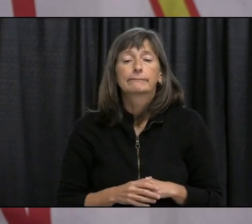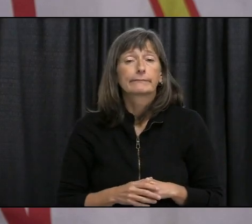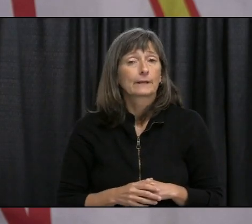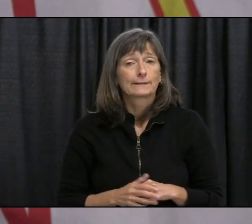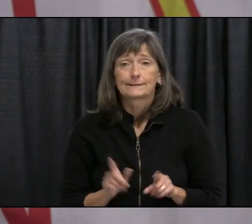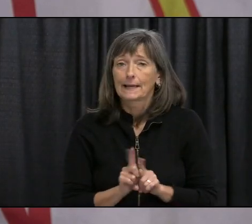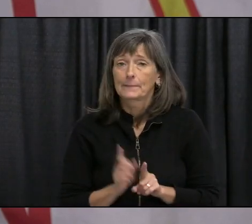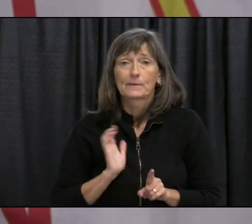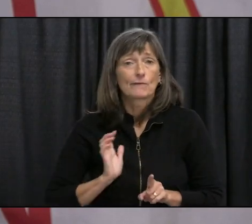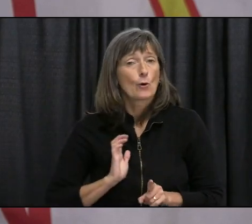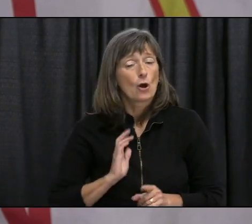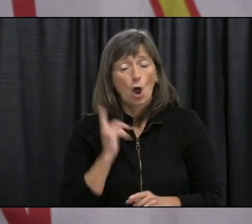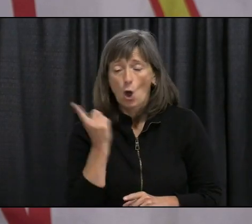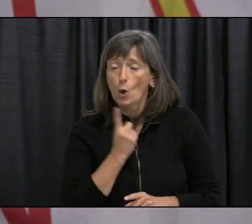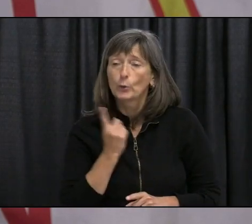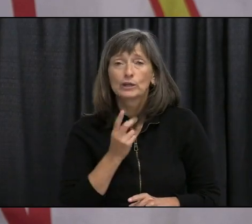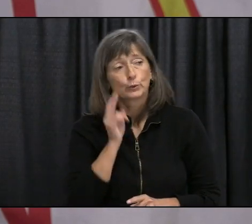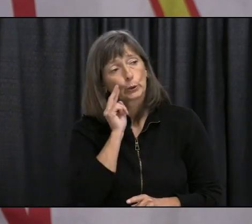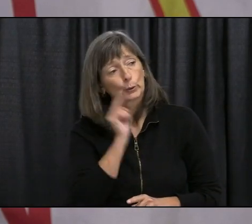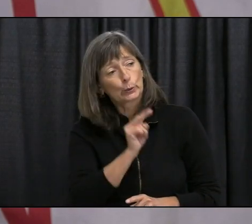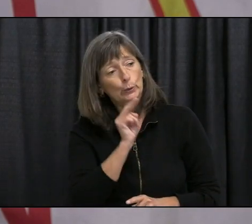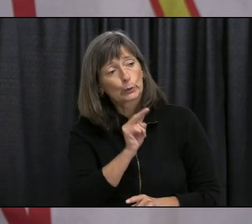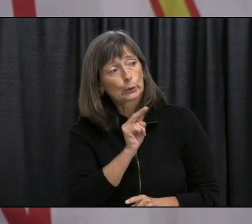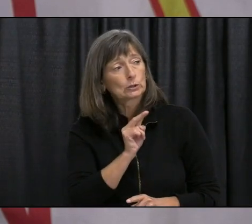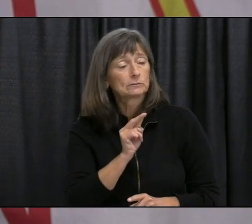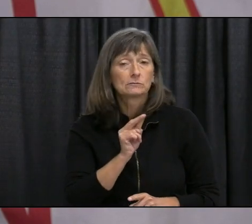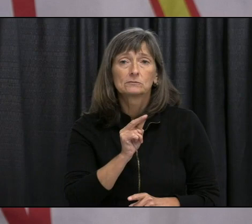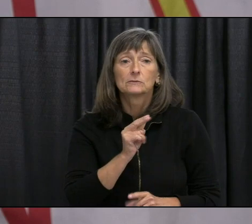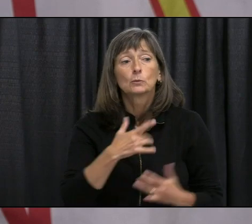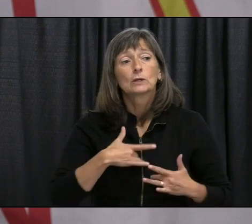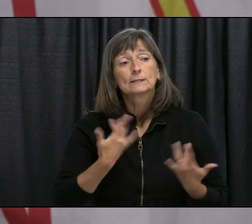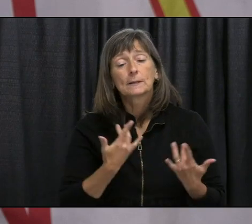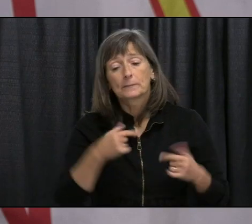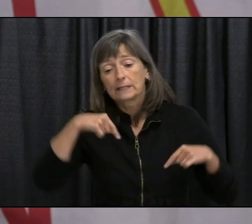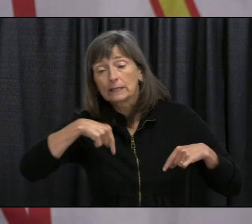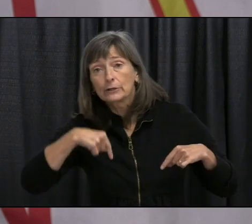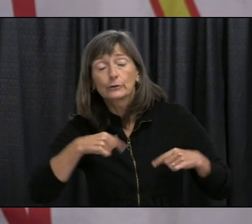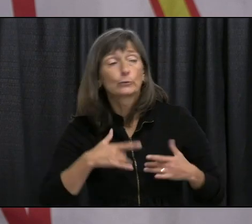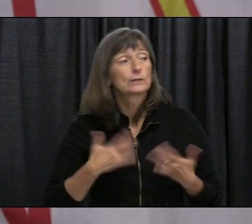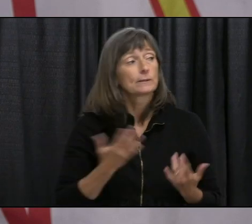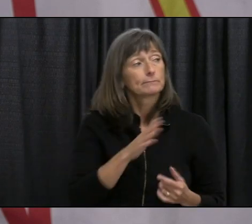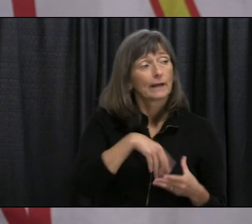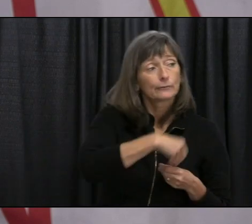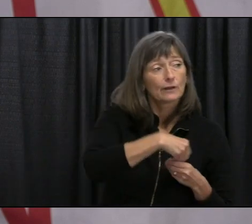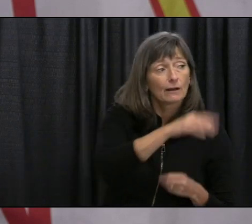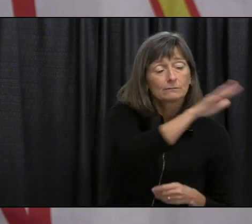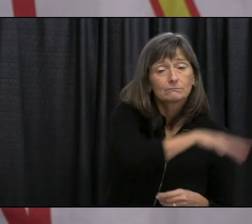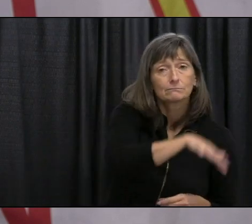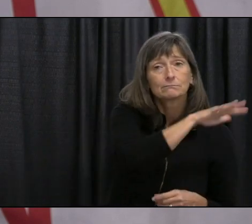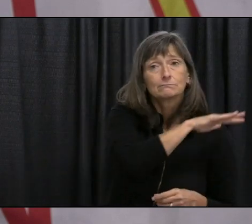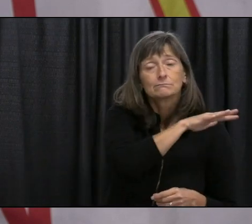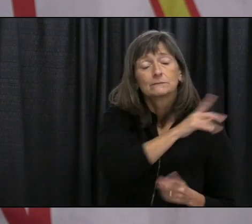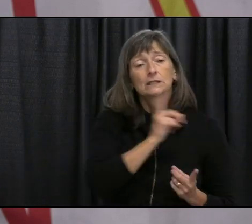before, we're constantly looking at the epidemiology here and elsewhere, with regard to this, most importantly